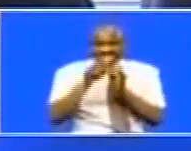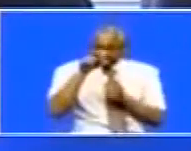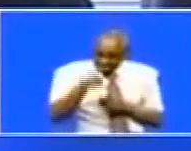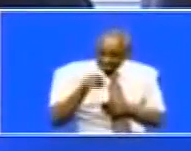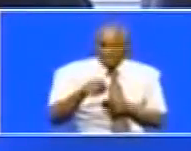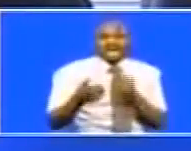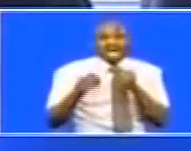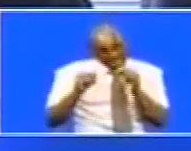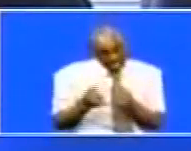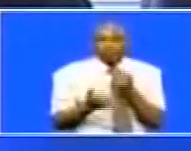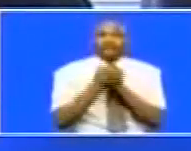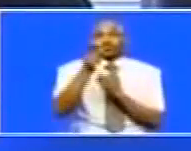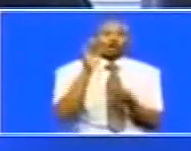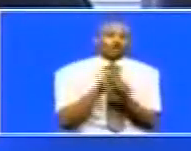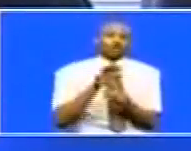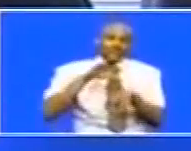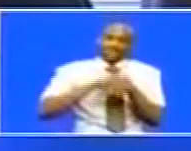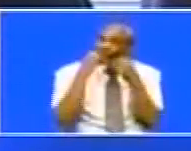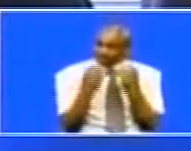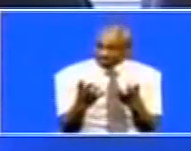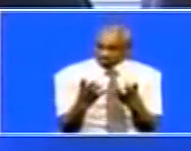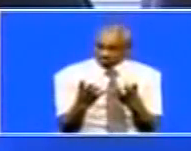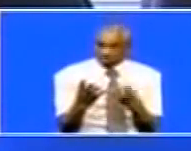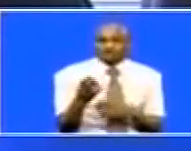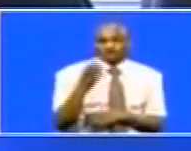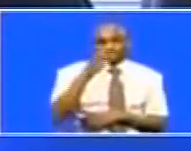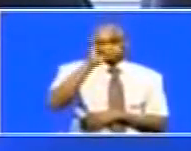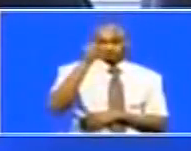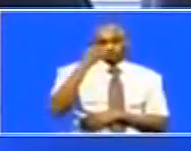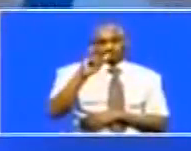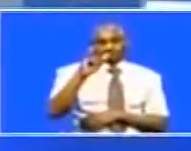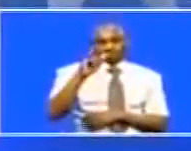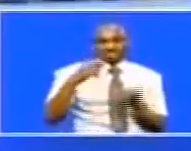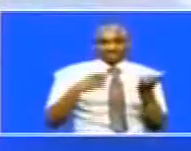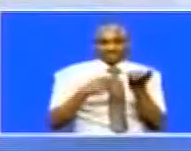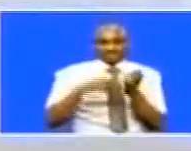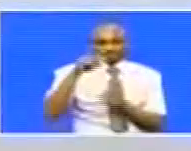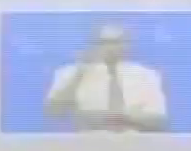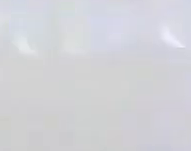saves you a lot of trouble. Joy Doreen Biira, Techxpo.